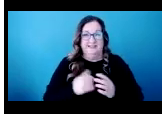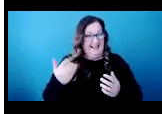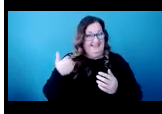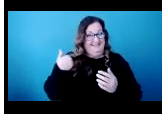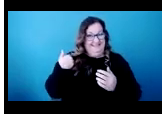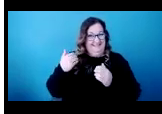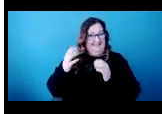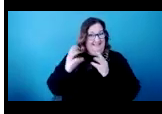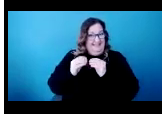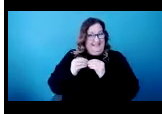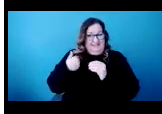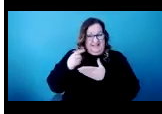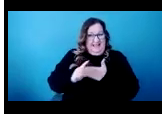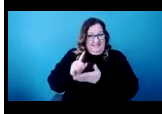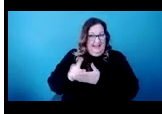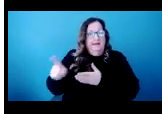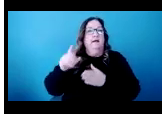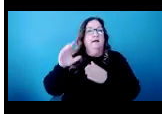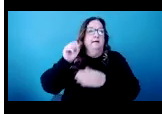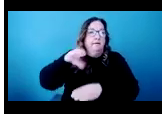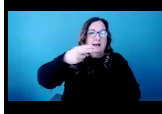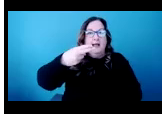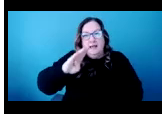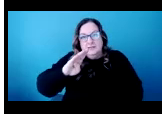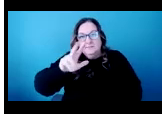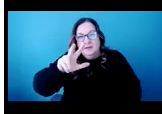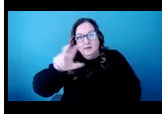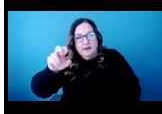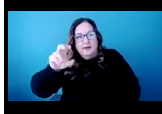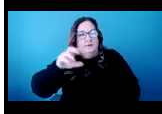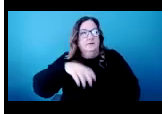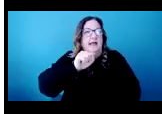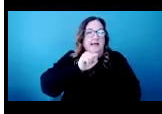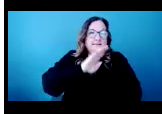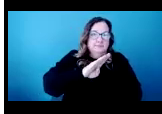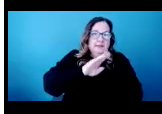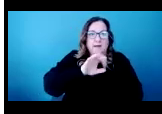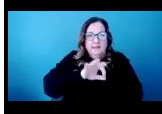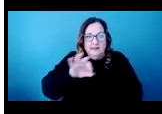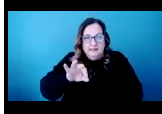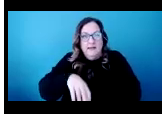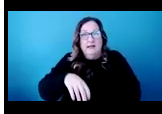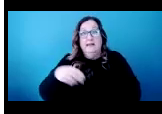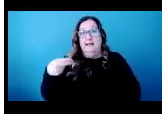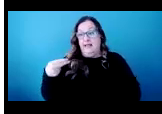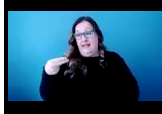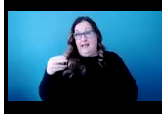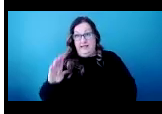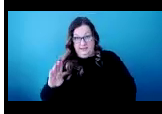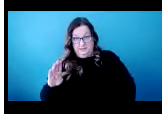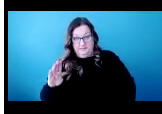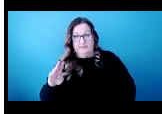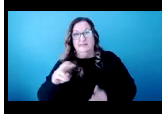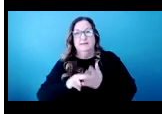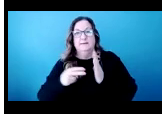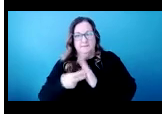session, like HB 300 or SB 199. So if it says HB, that means that that bill